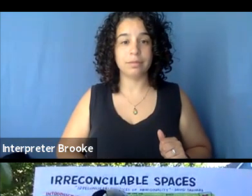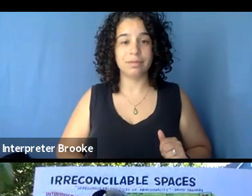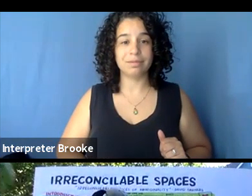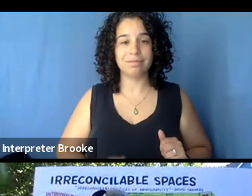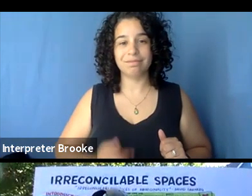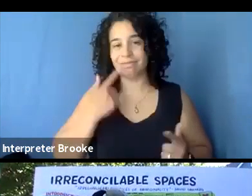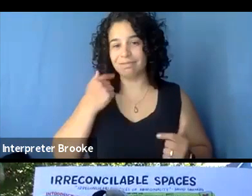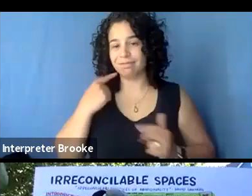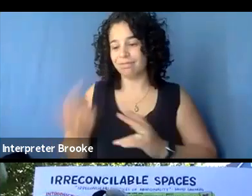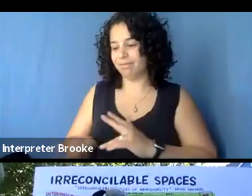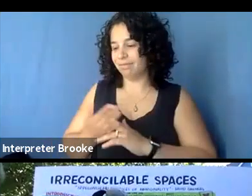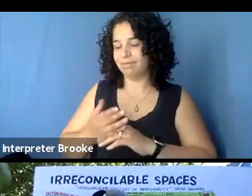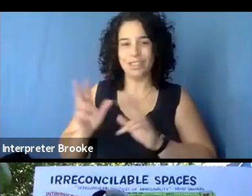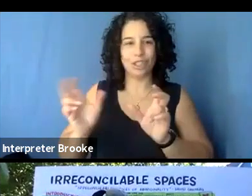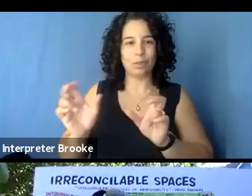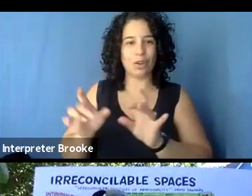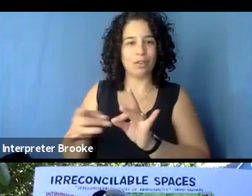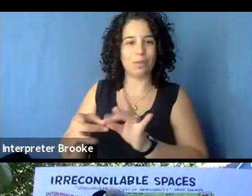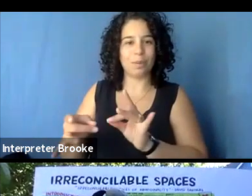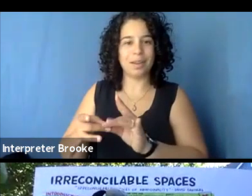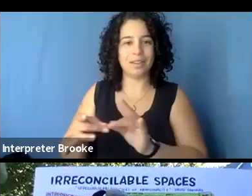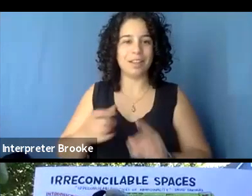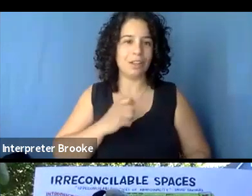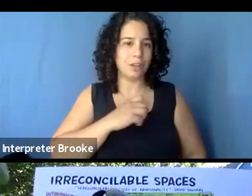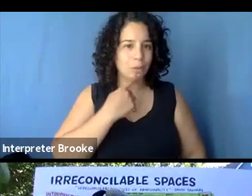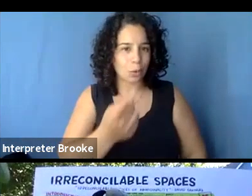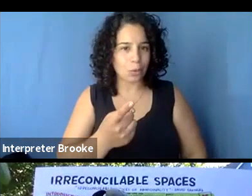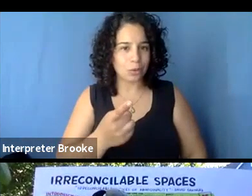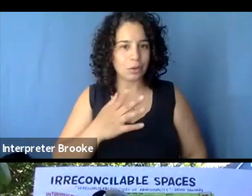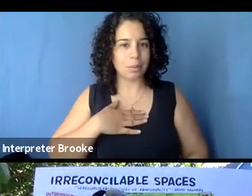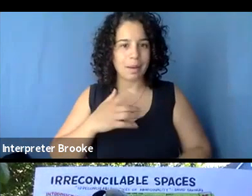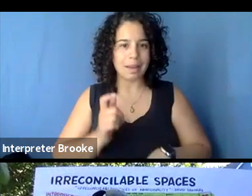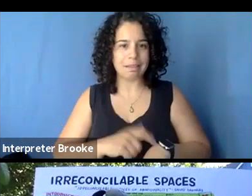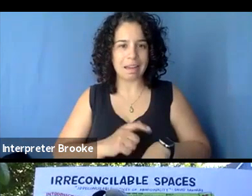me. I told you I was bad with time.